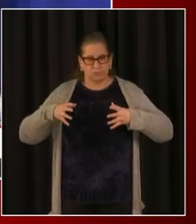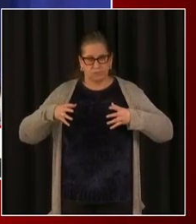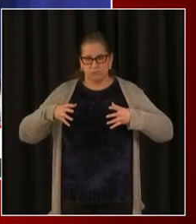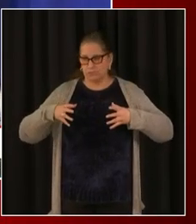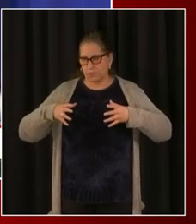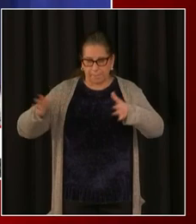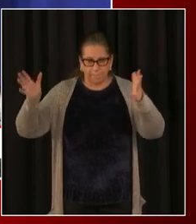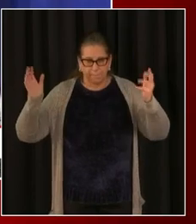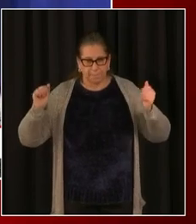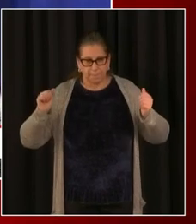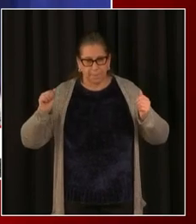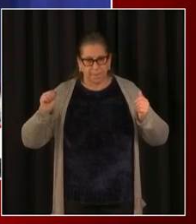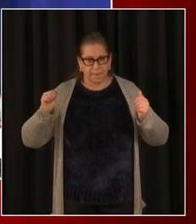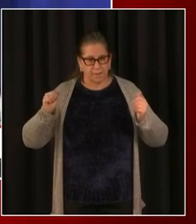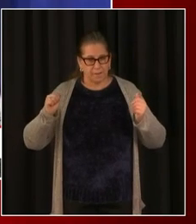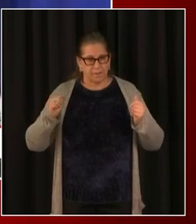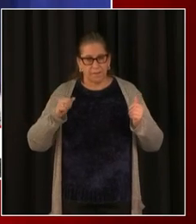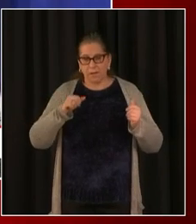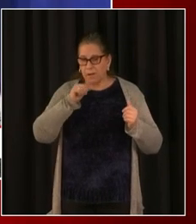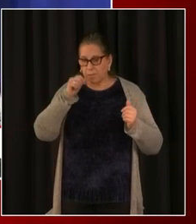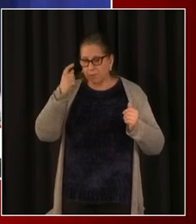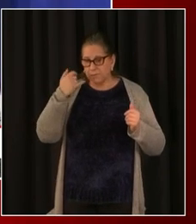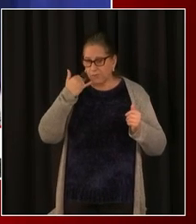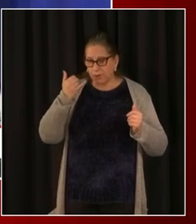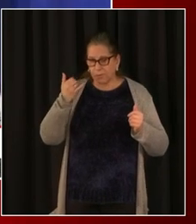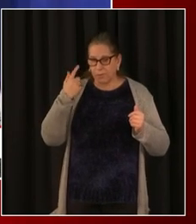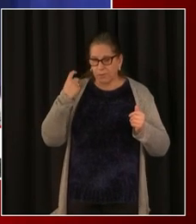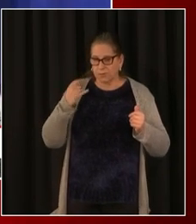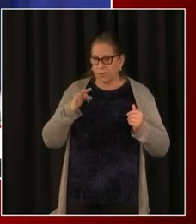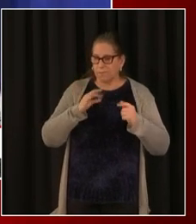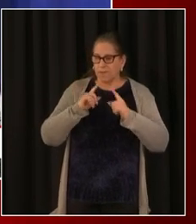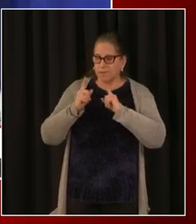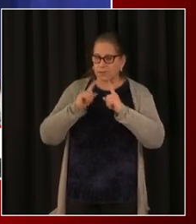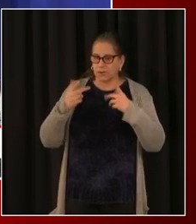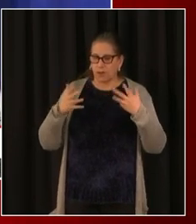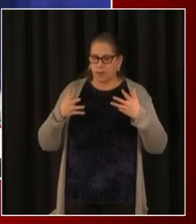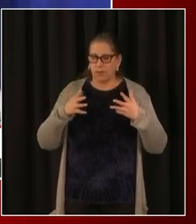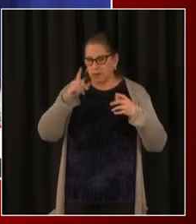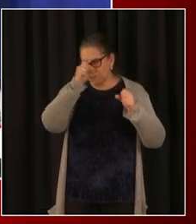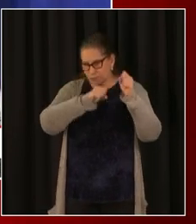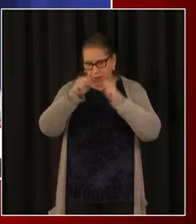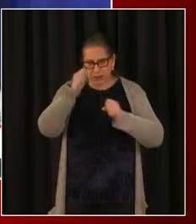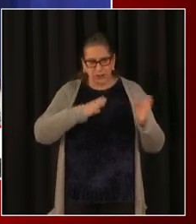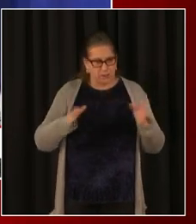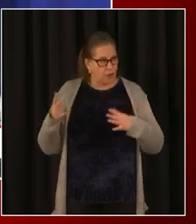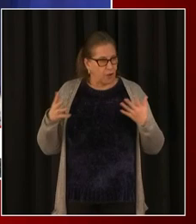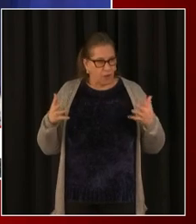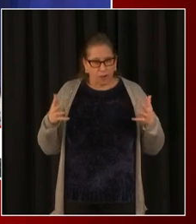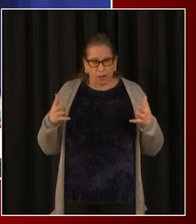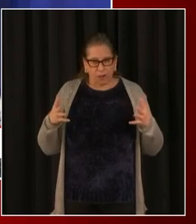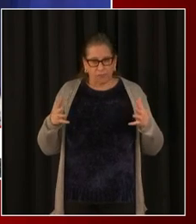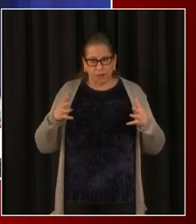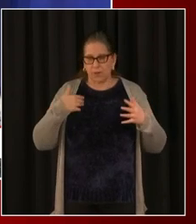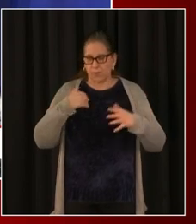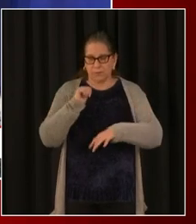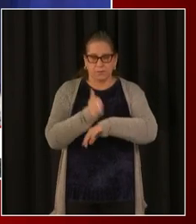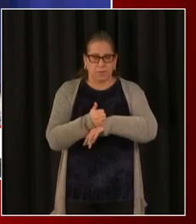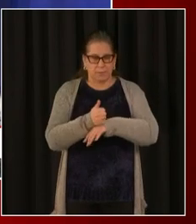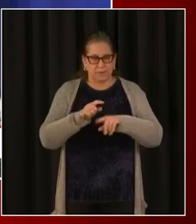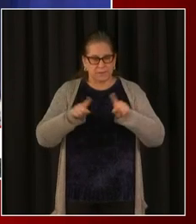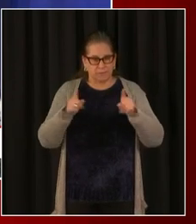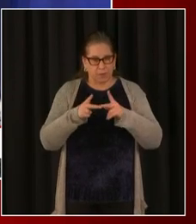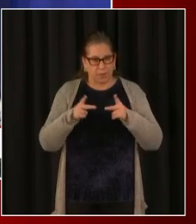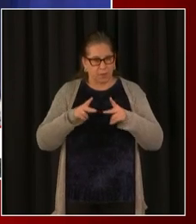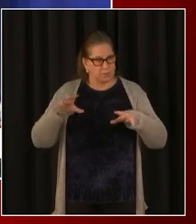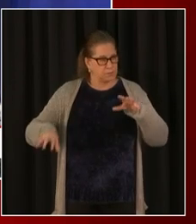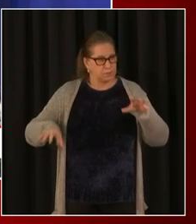of the call or because of a conversation, but we strategically deploy our people so that in the event we need to send them somewhere,